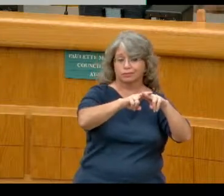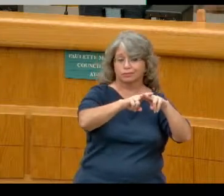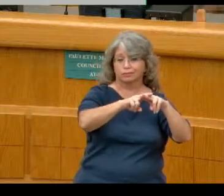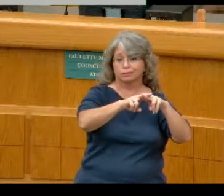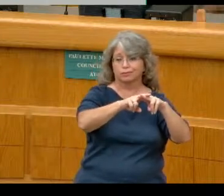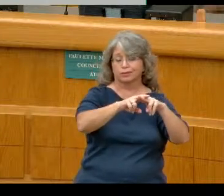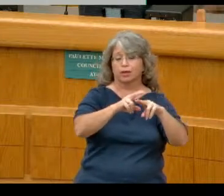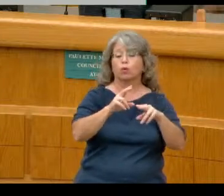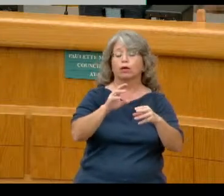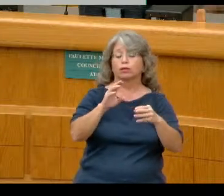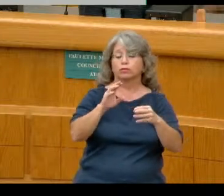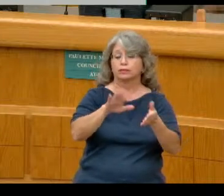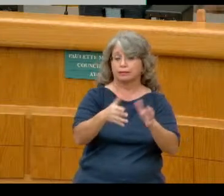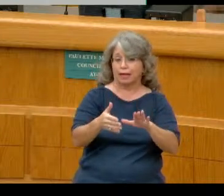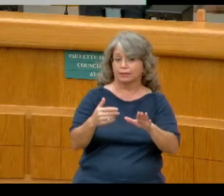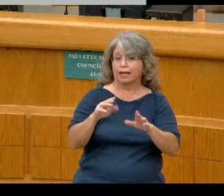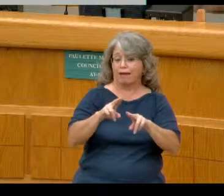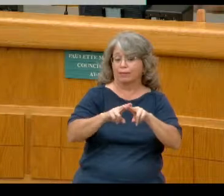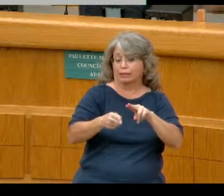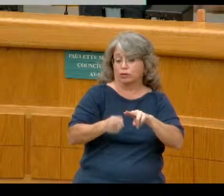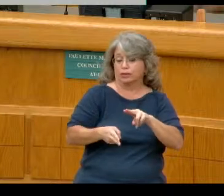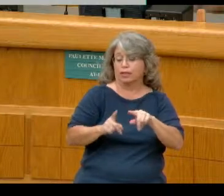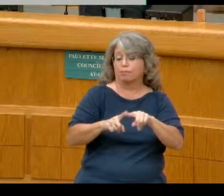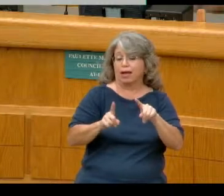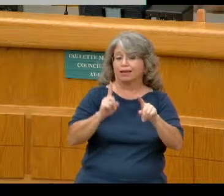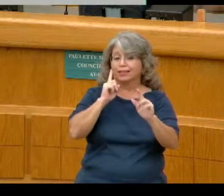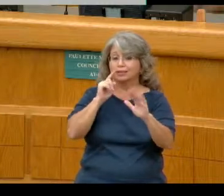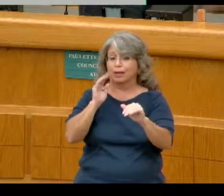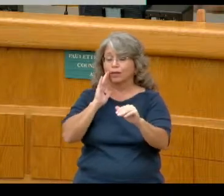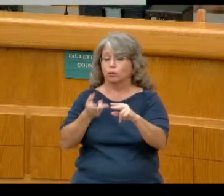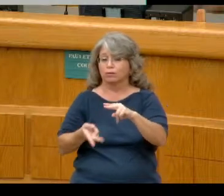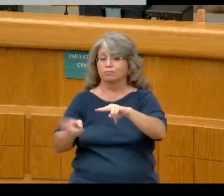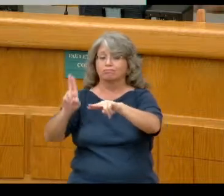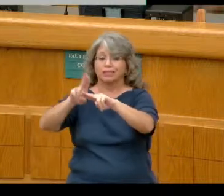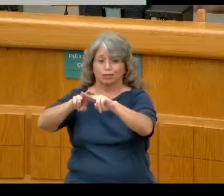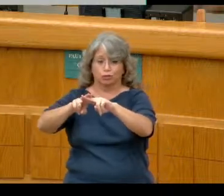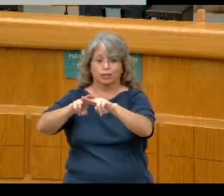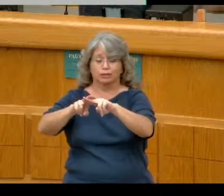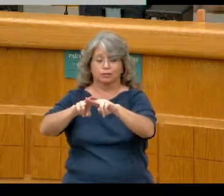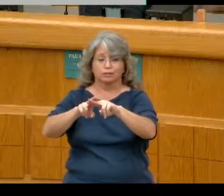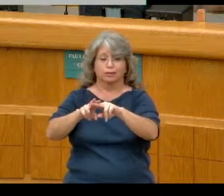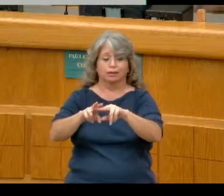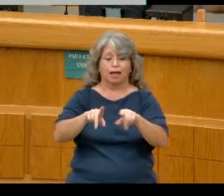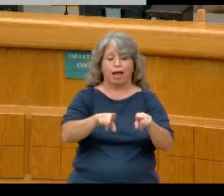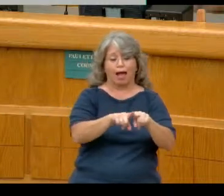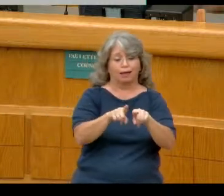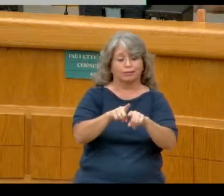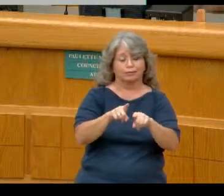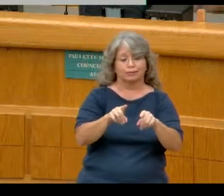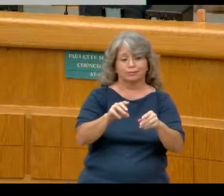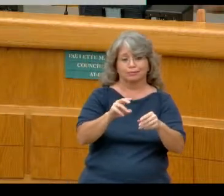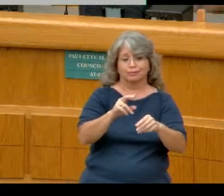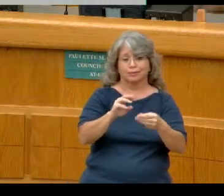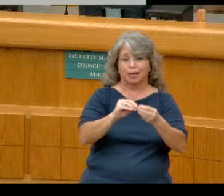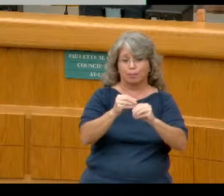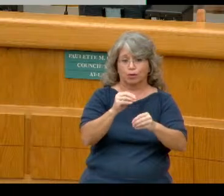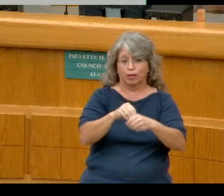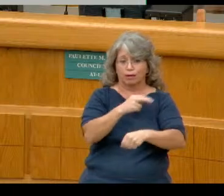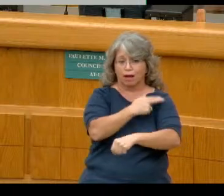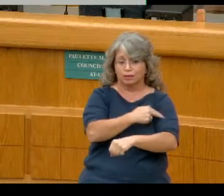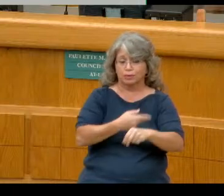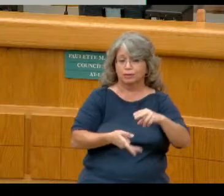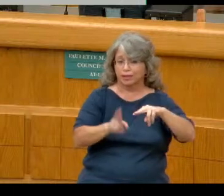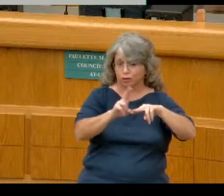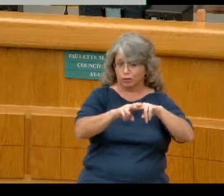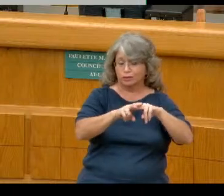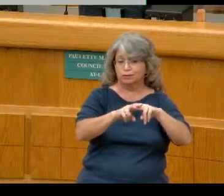a little bit following the hospitalizations. And overall, as occupancies rise, so we transition to Open